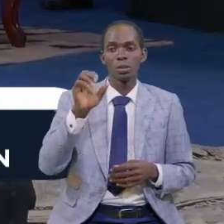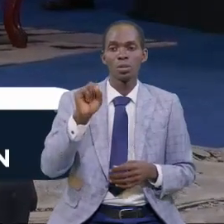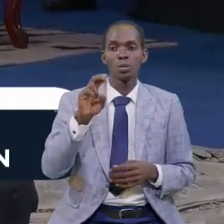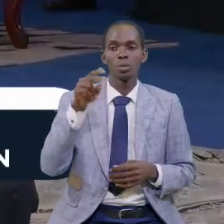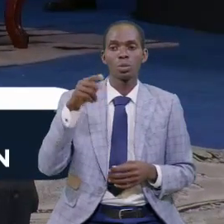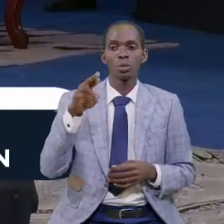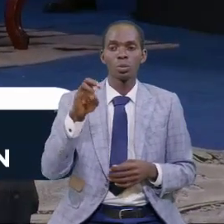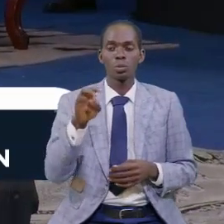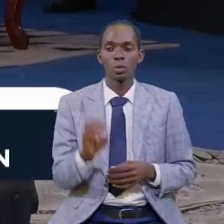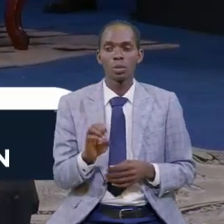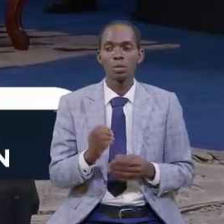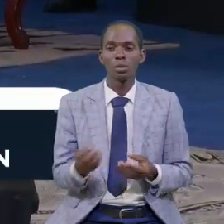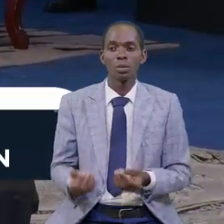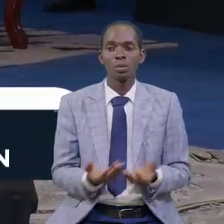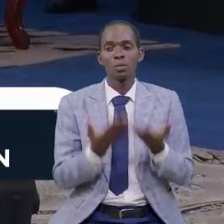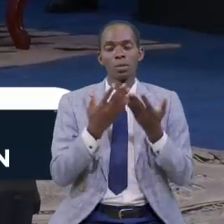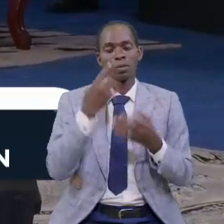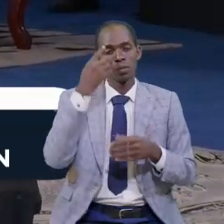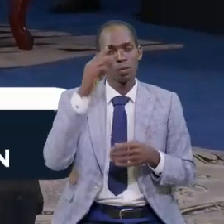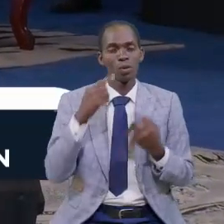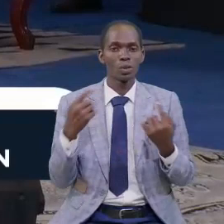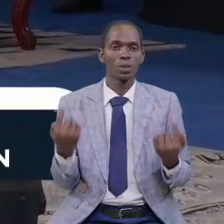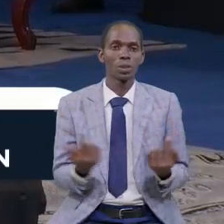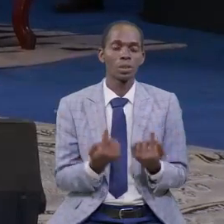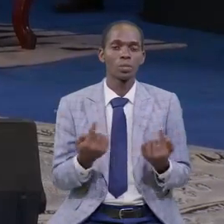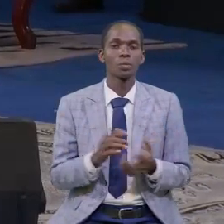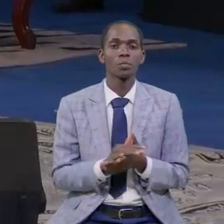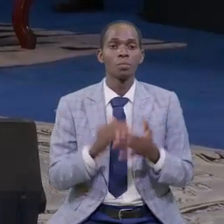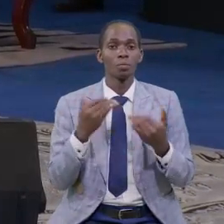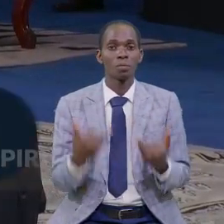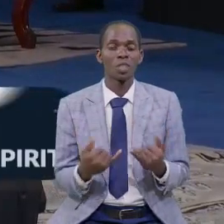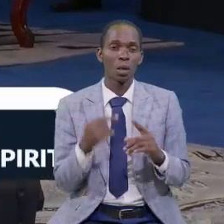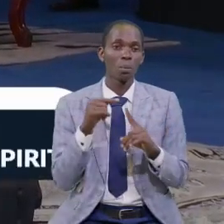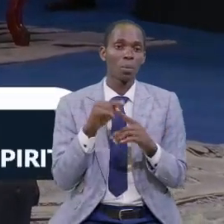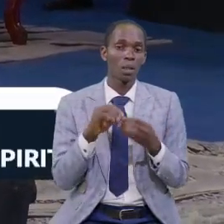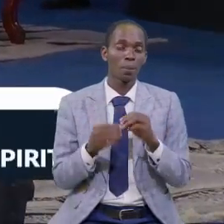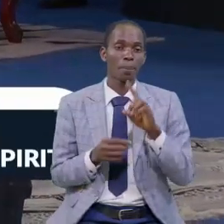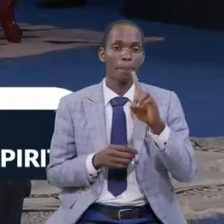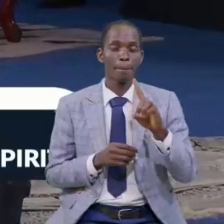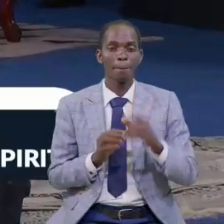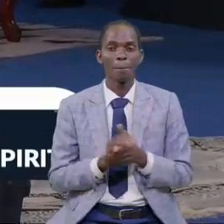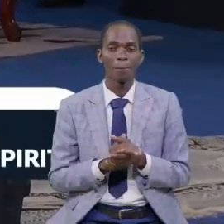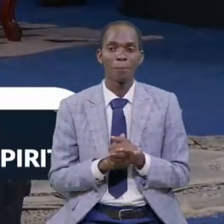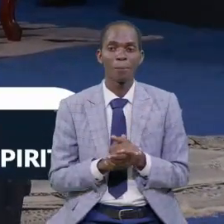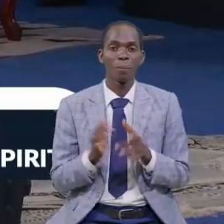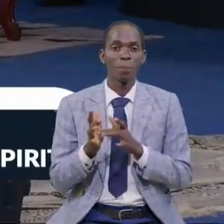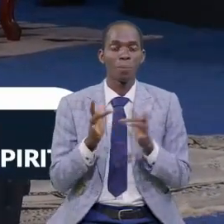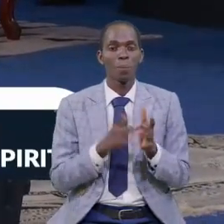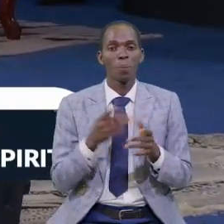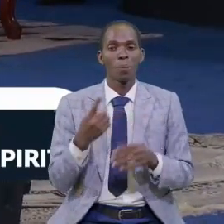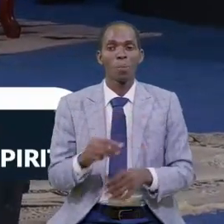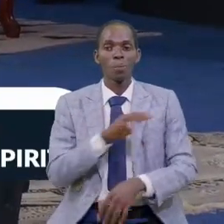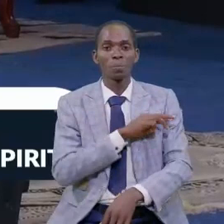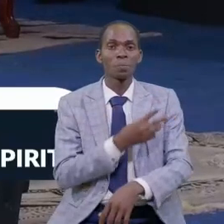sin, supreme sacrifice for sin. Number four, Jesus, the mighty God,